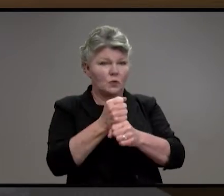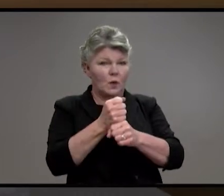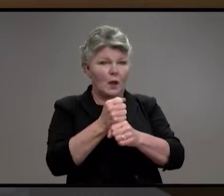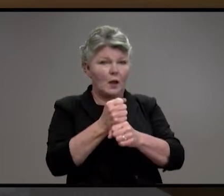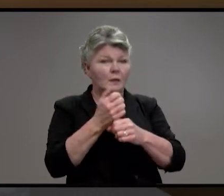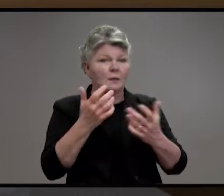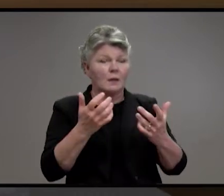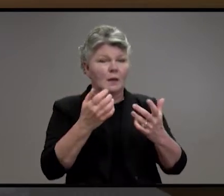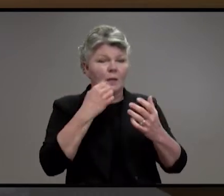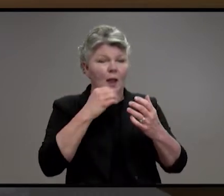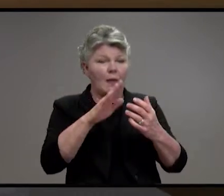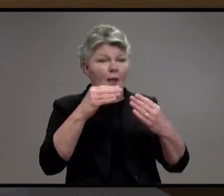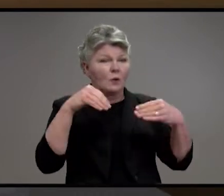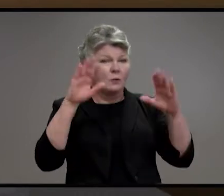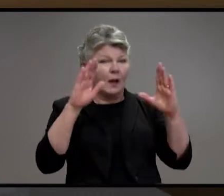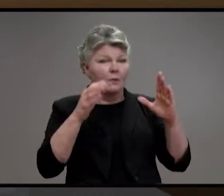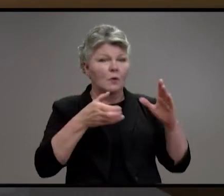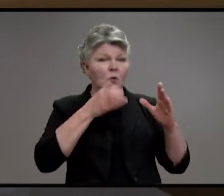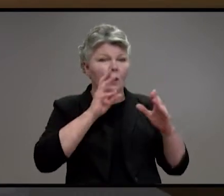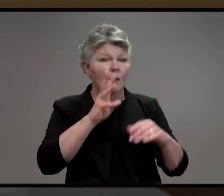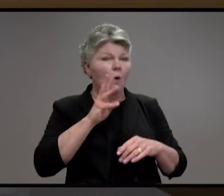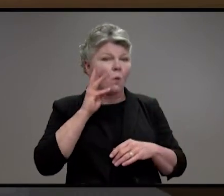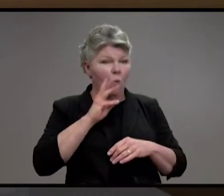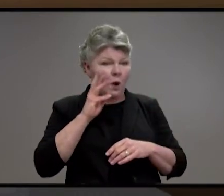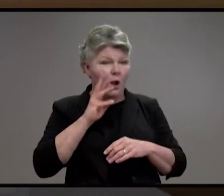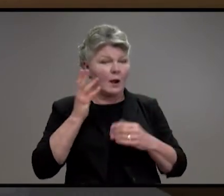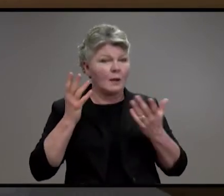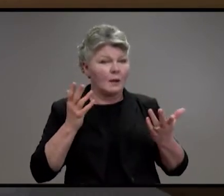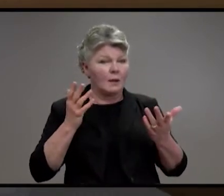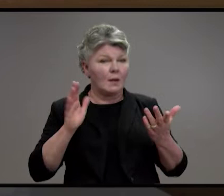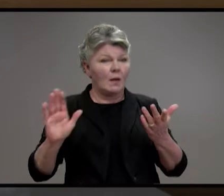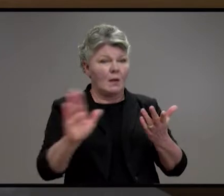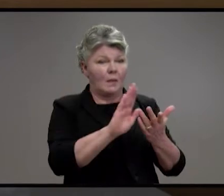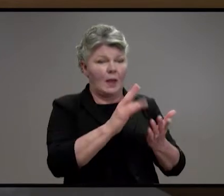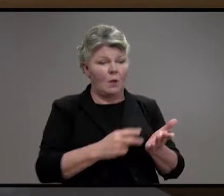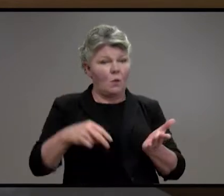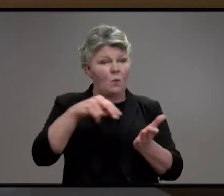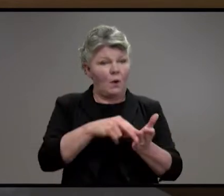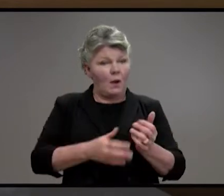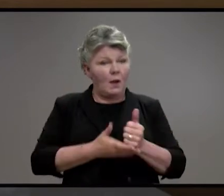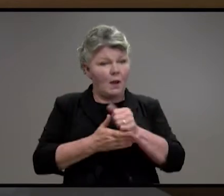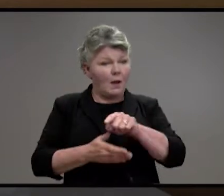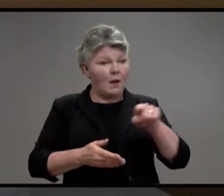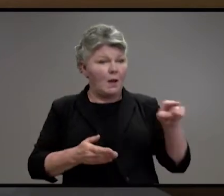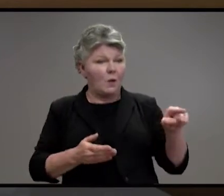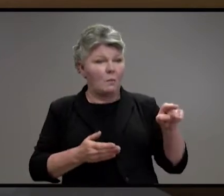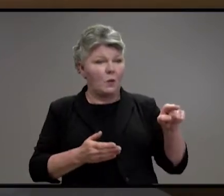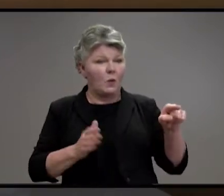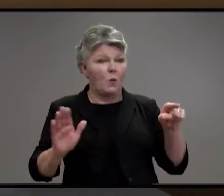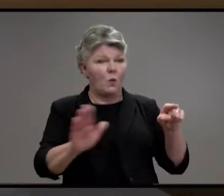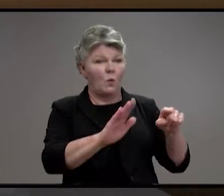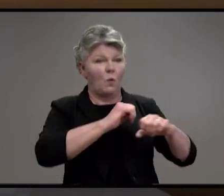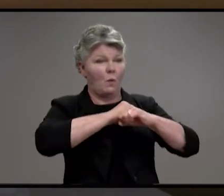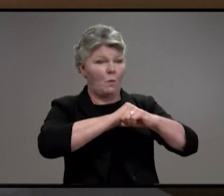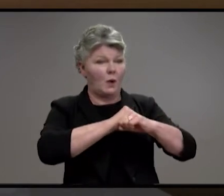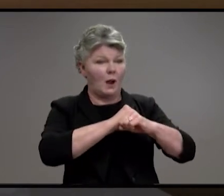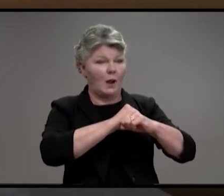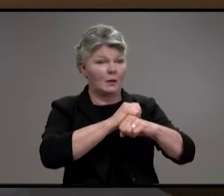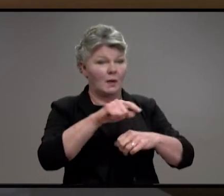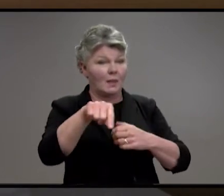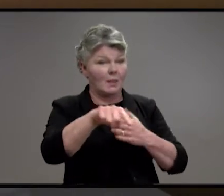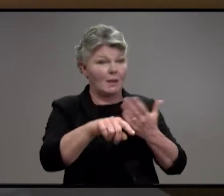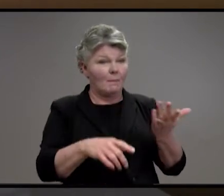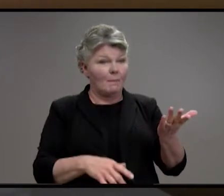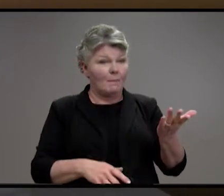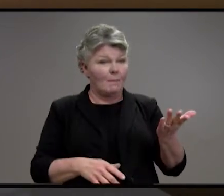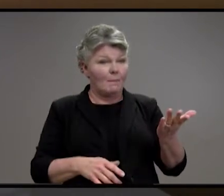their sacrifices and drank the wine of their drink offering? Let them rise up and help you. Let them be your protection.